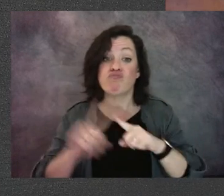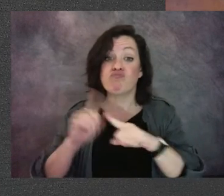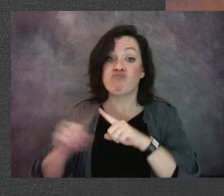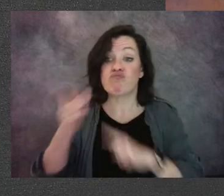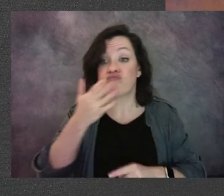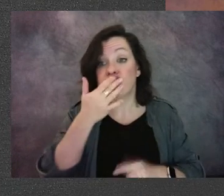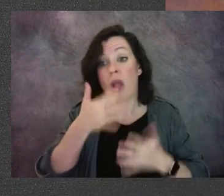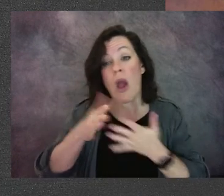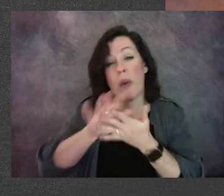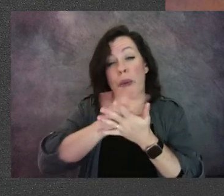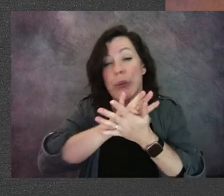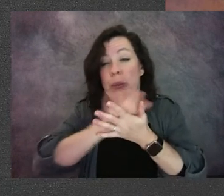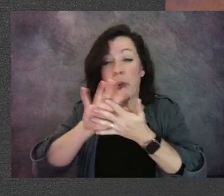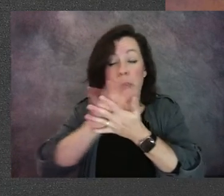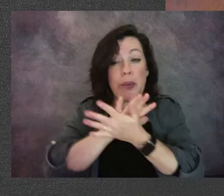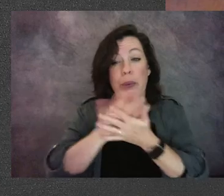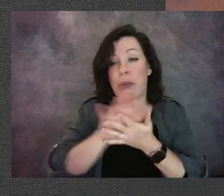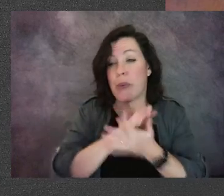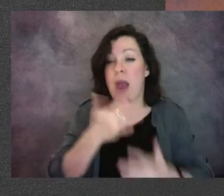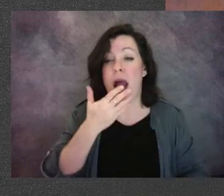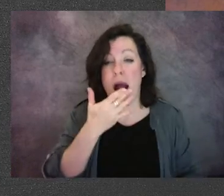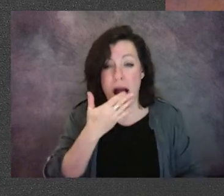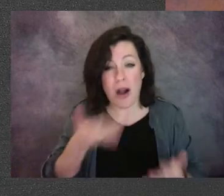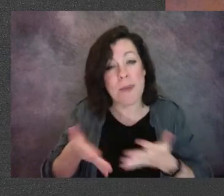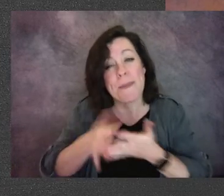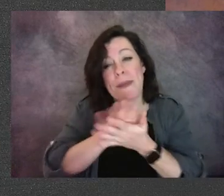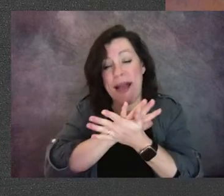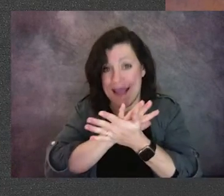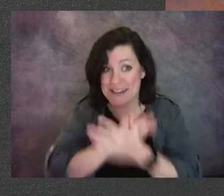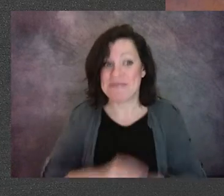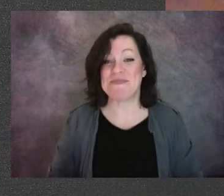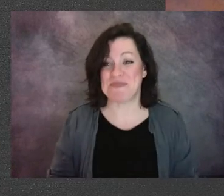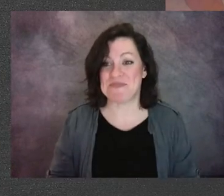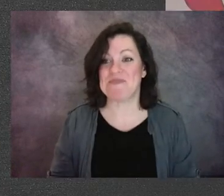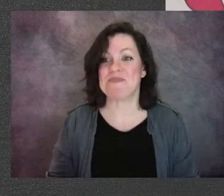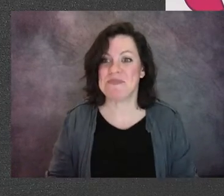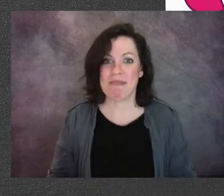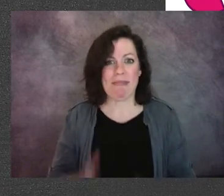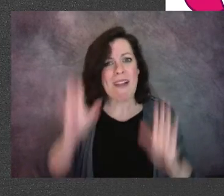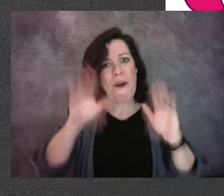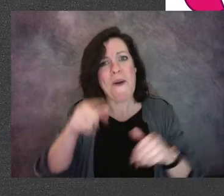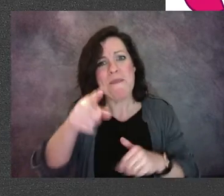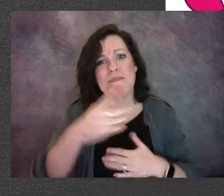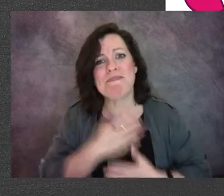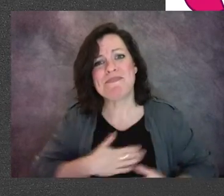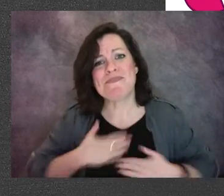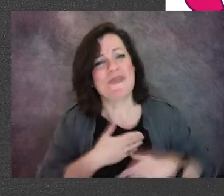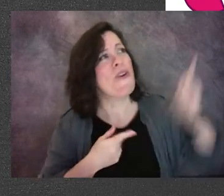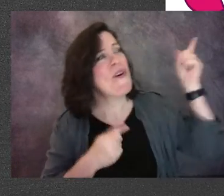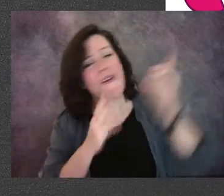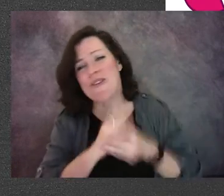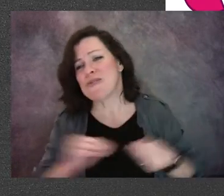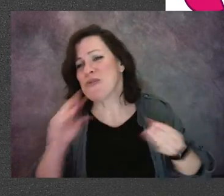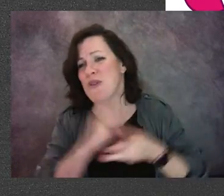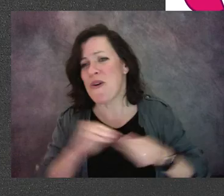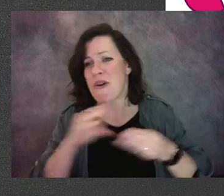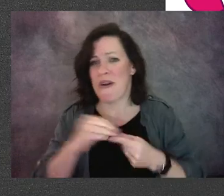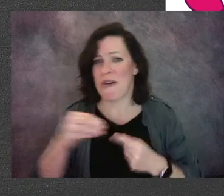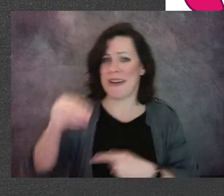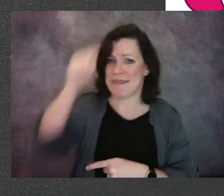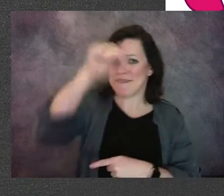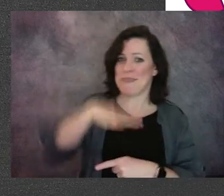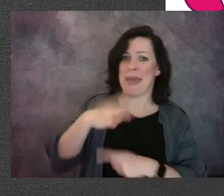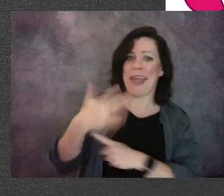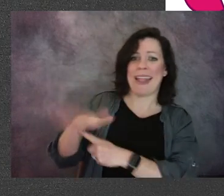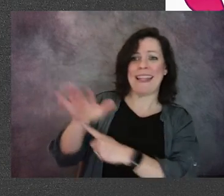red. Some have a variety of the colors in the leaf. I hope you enjoyed watching The Adventures